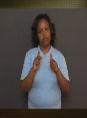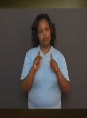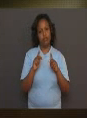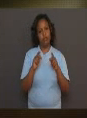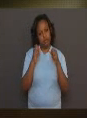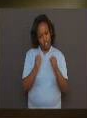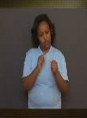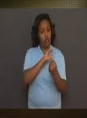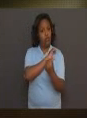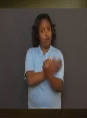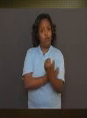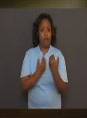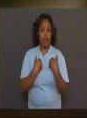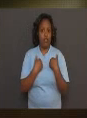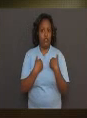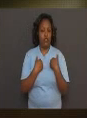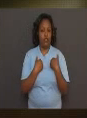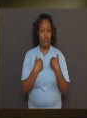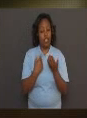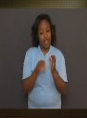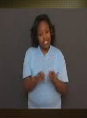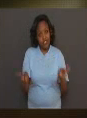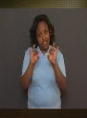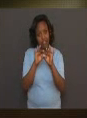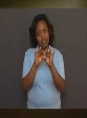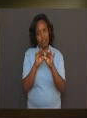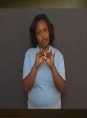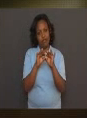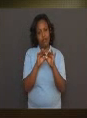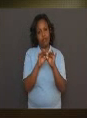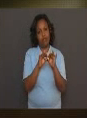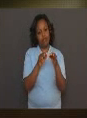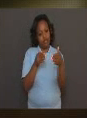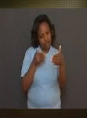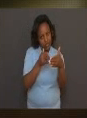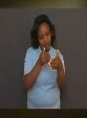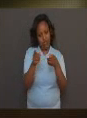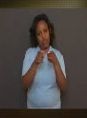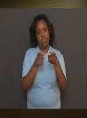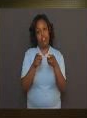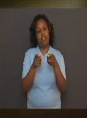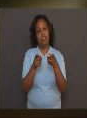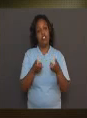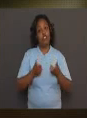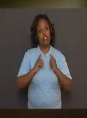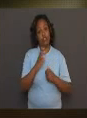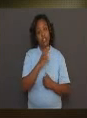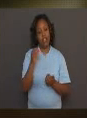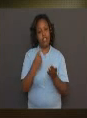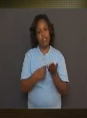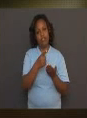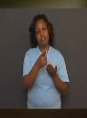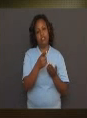of power need to be more closely monitored to ensure they